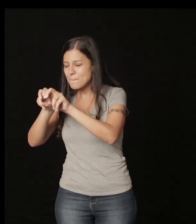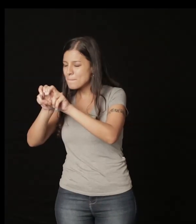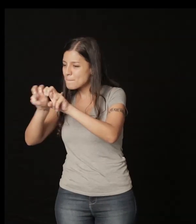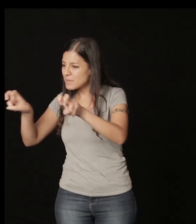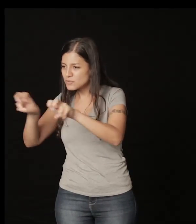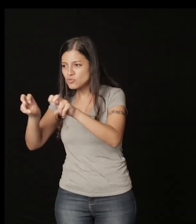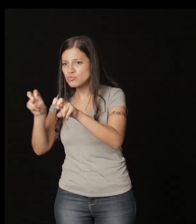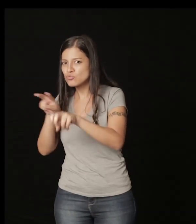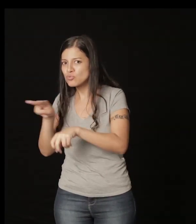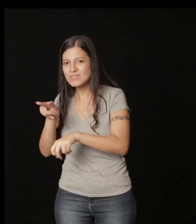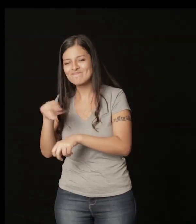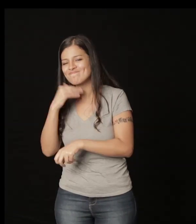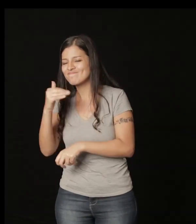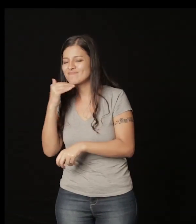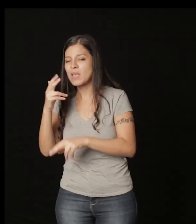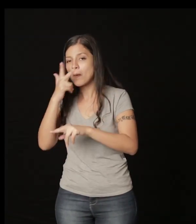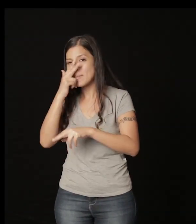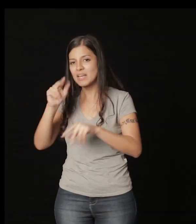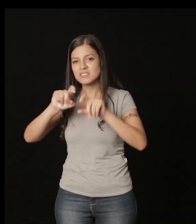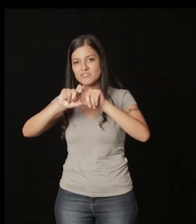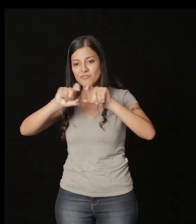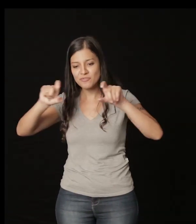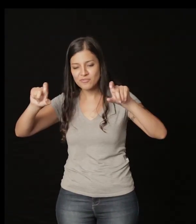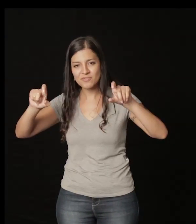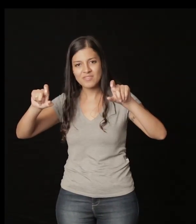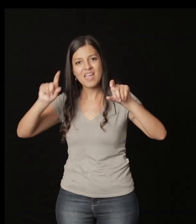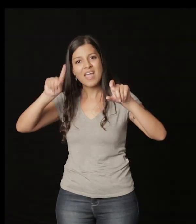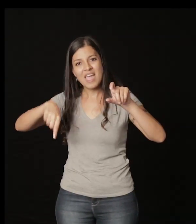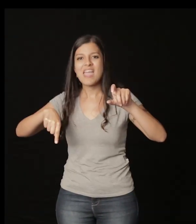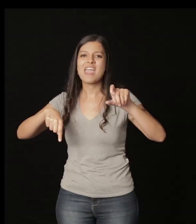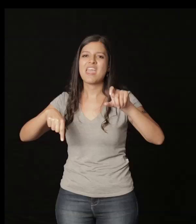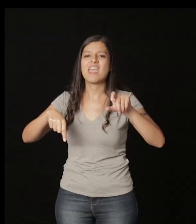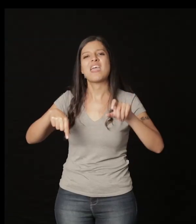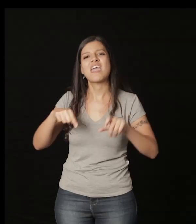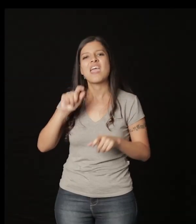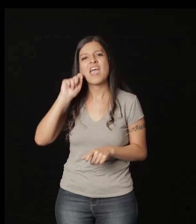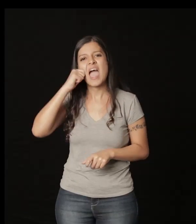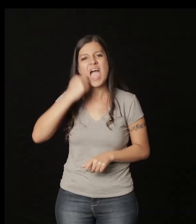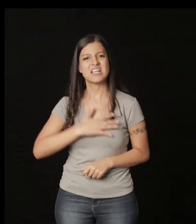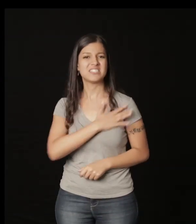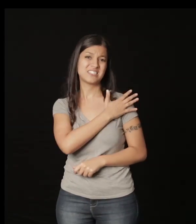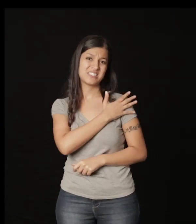And it showed up a problem in the film. The film was racist.